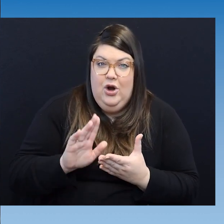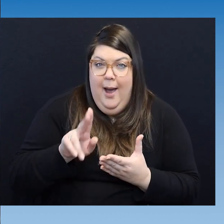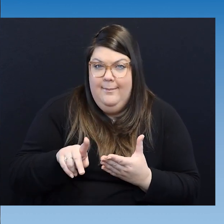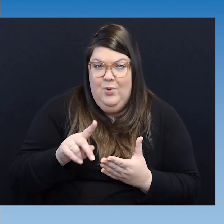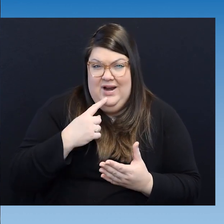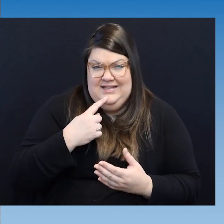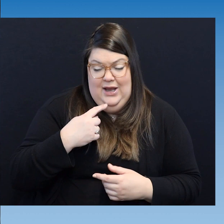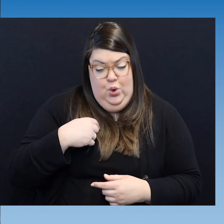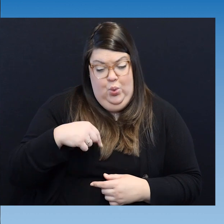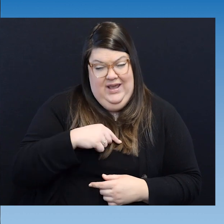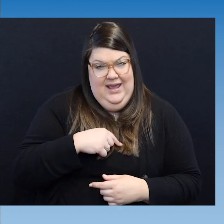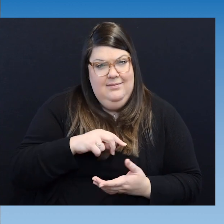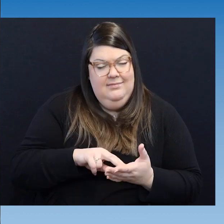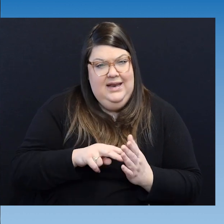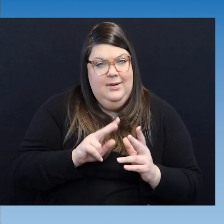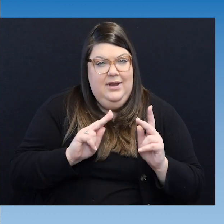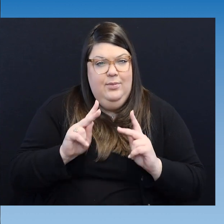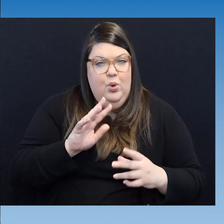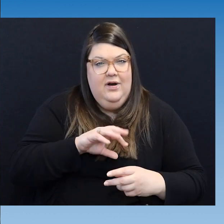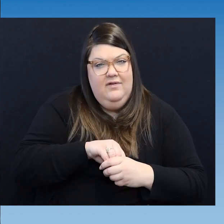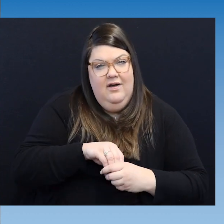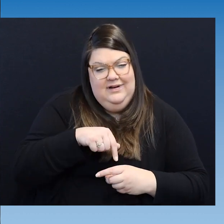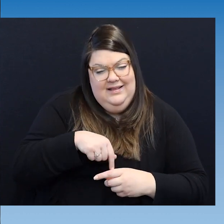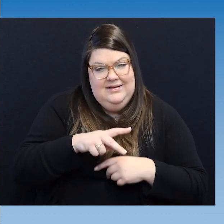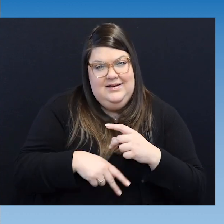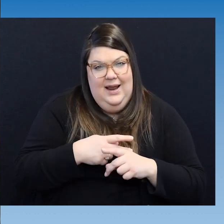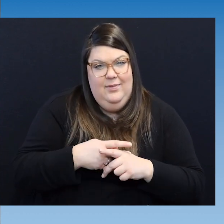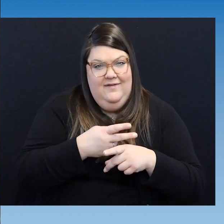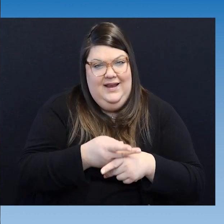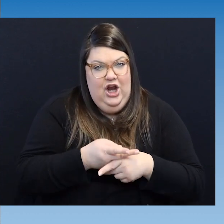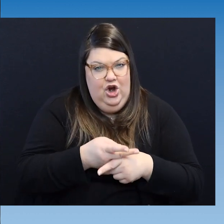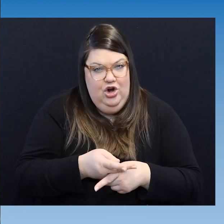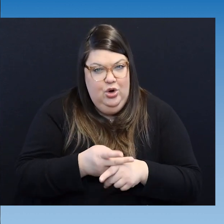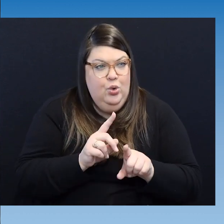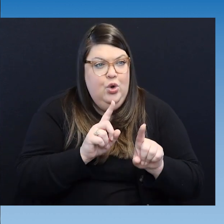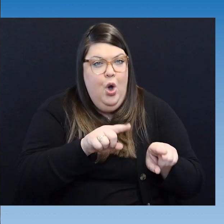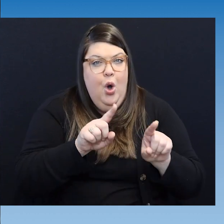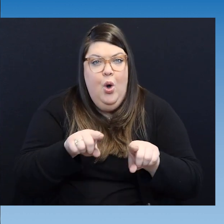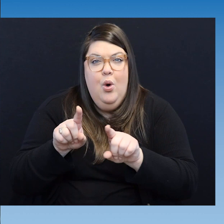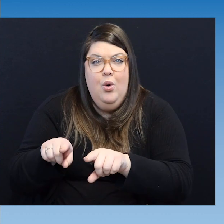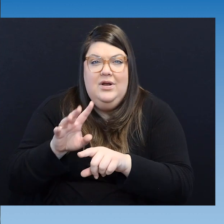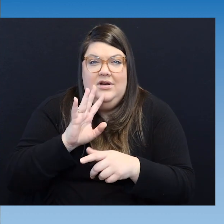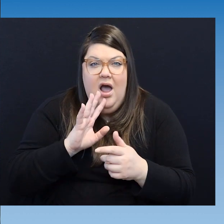I'm talking about the people who are involved in this type of care, who go out and talk to families, talk to patients about